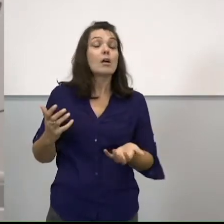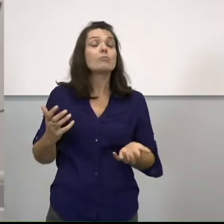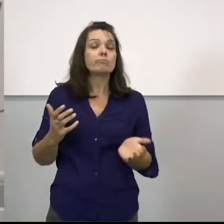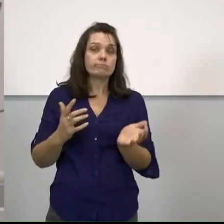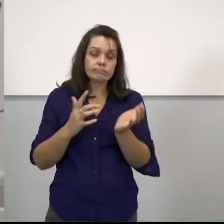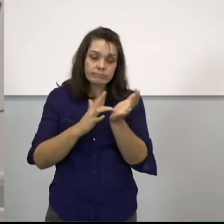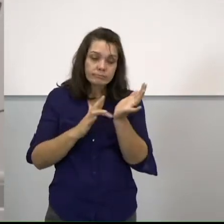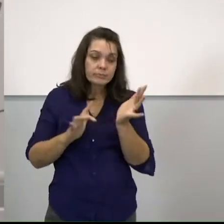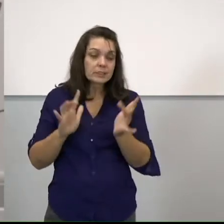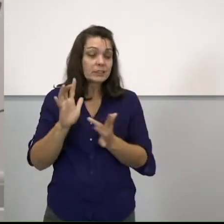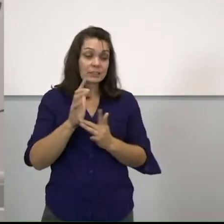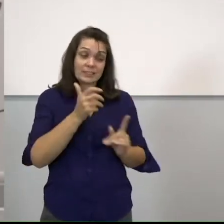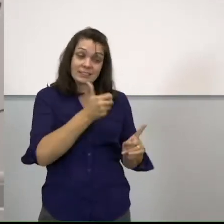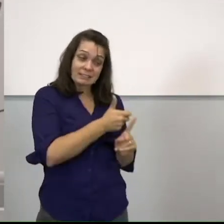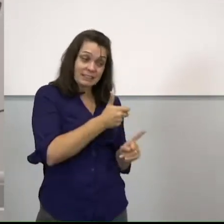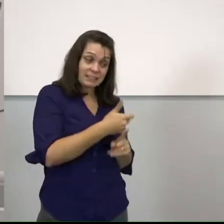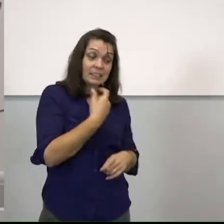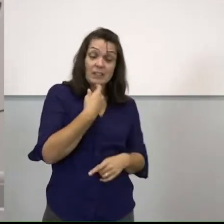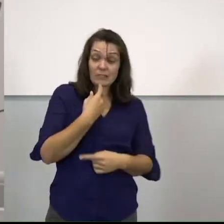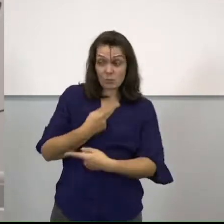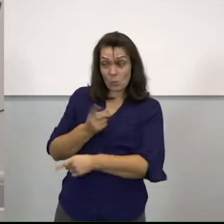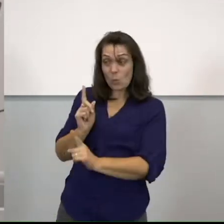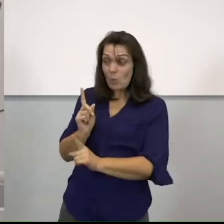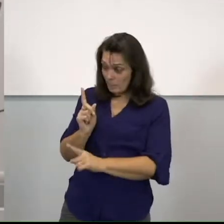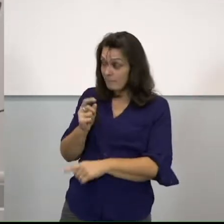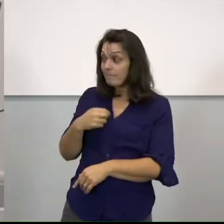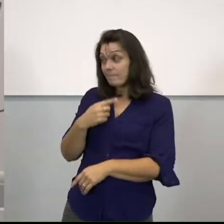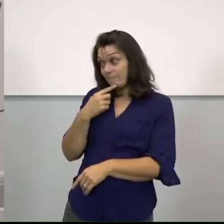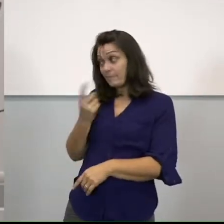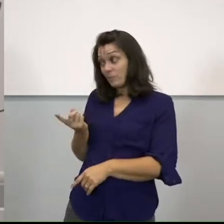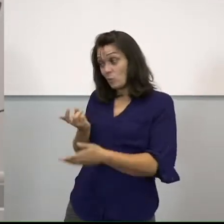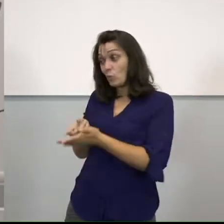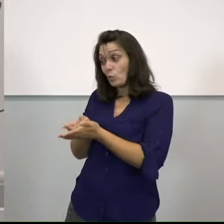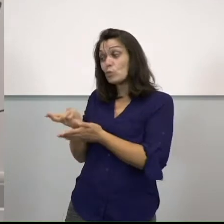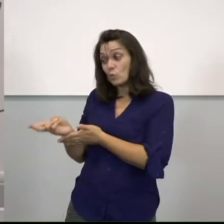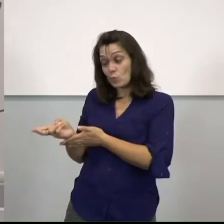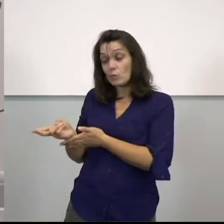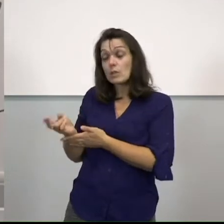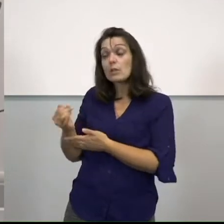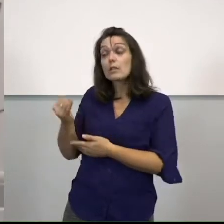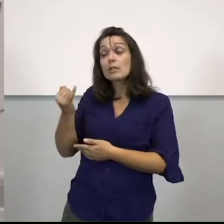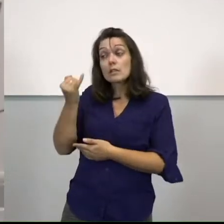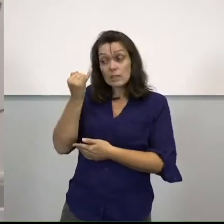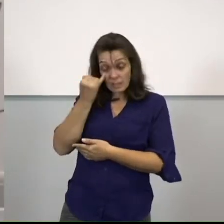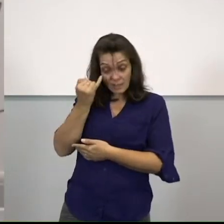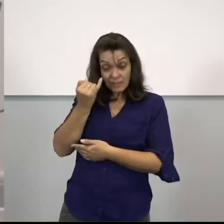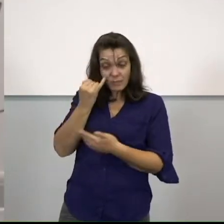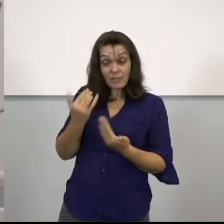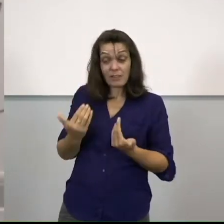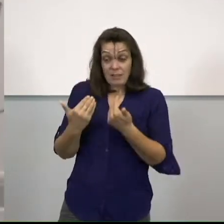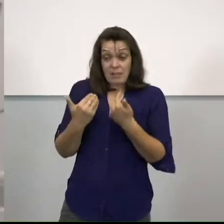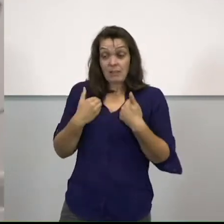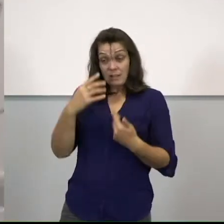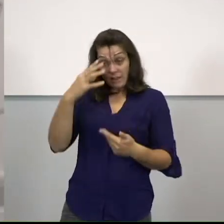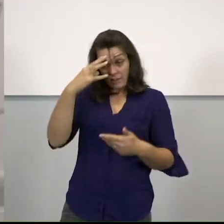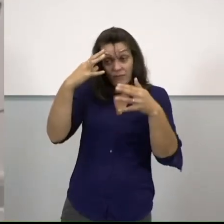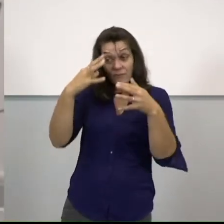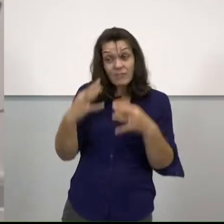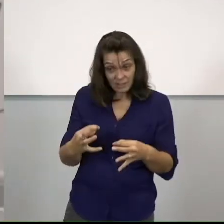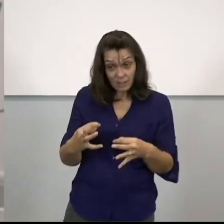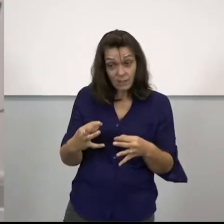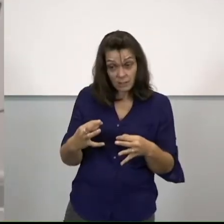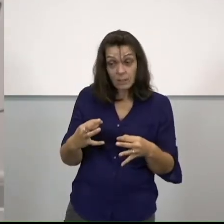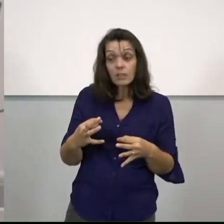Jesus said, I tell you the truth. If you have faith and